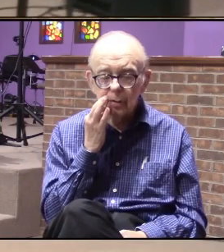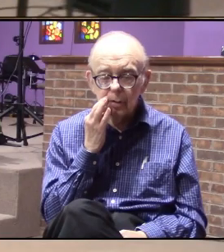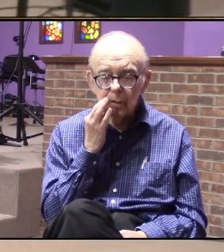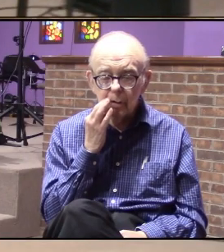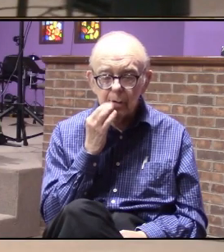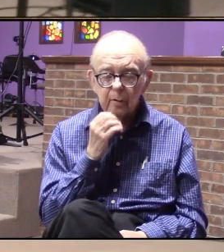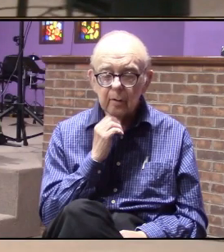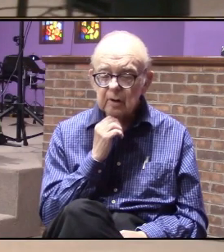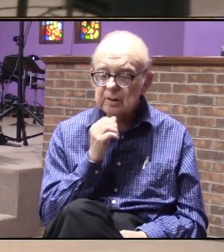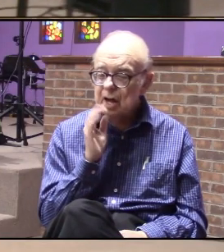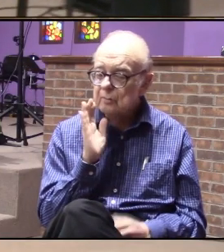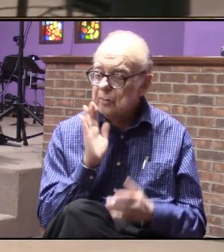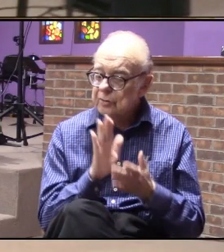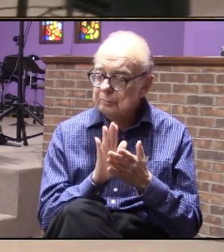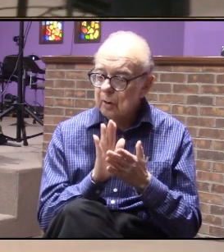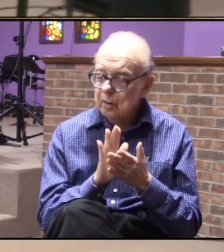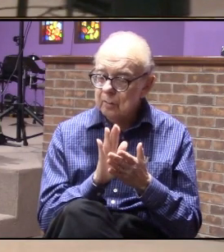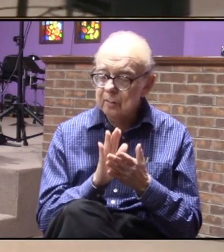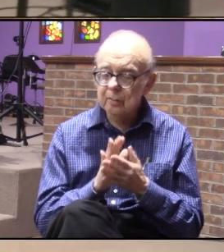Not one little